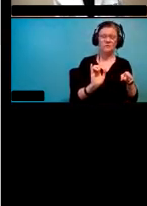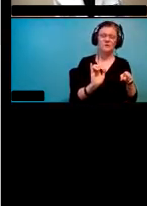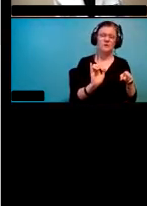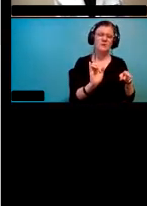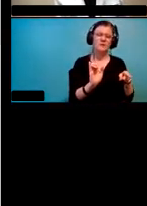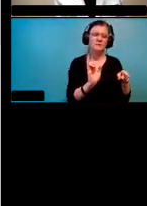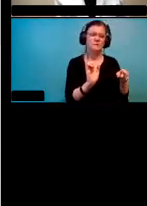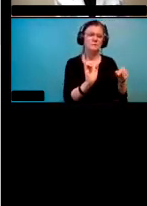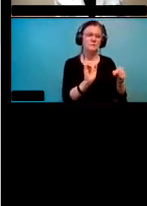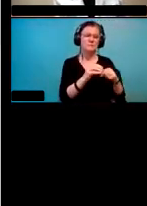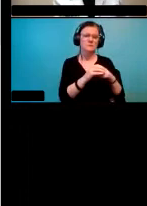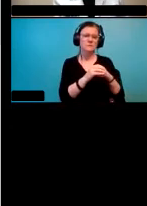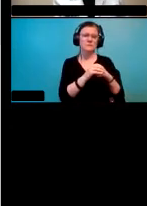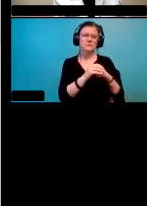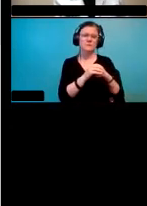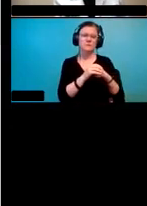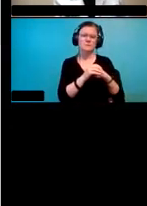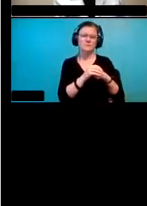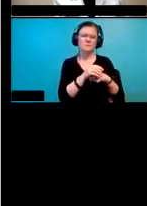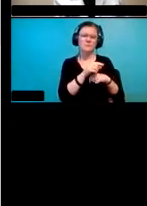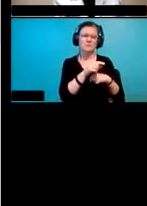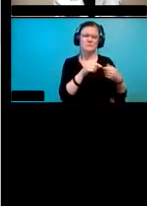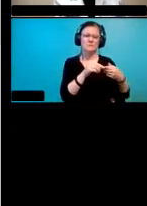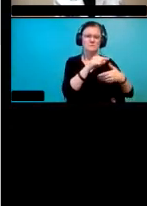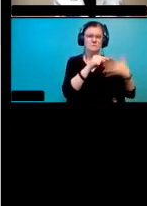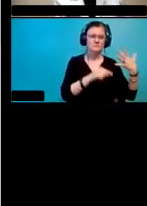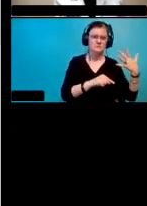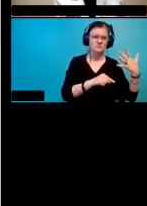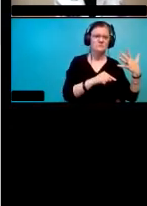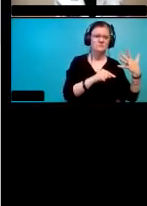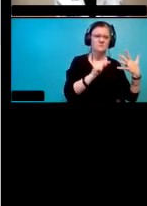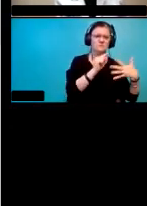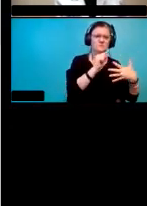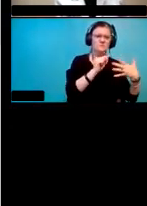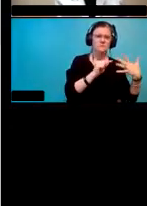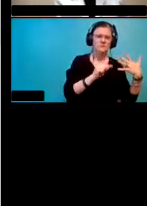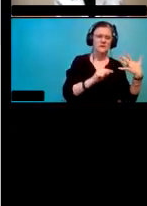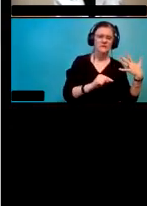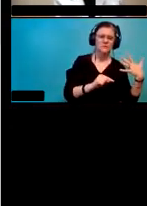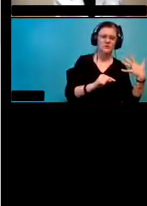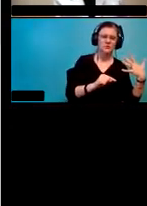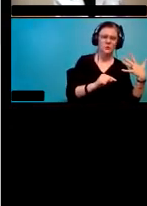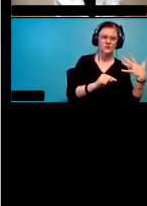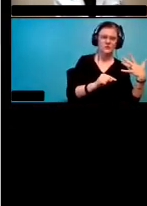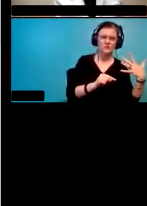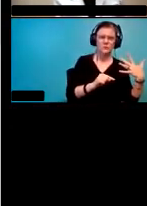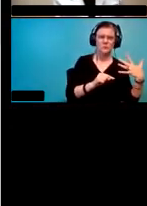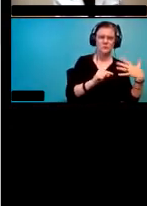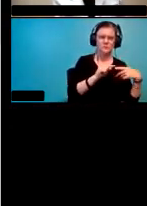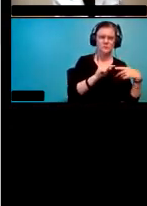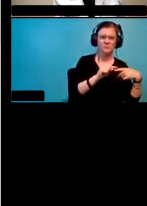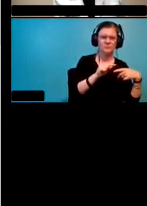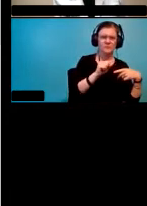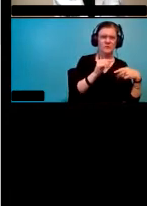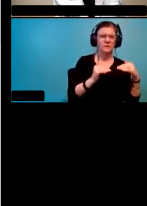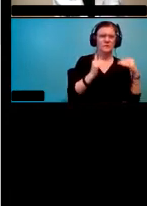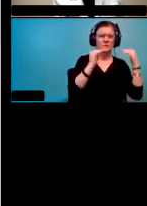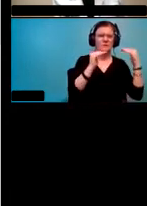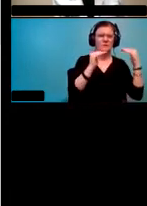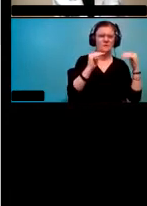How we decide what to use can vary. For example, Parcopa, the one you